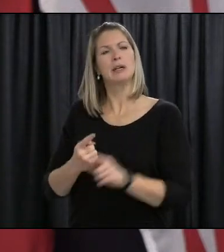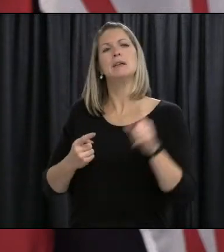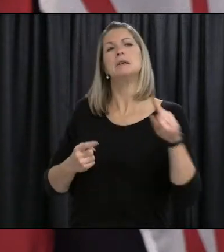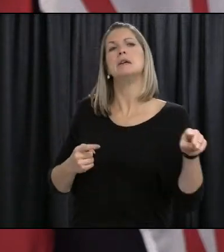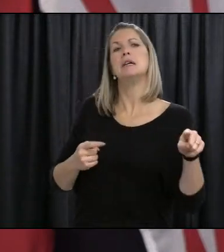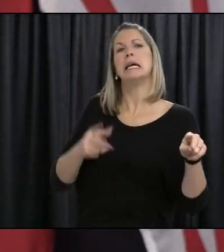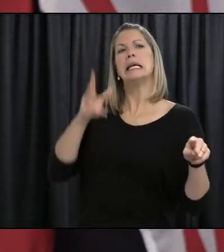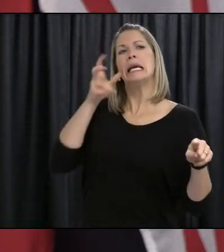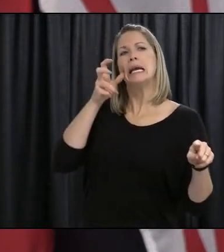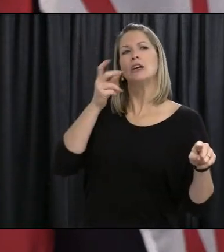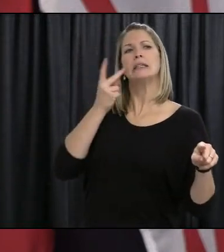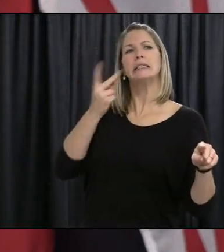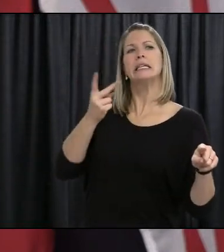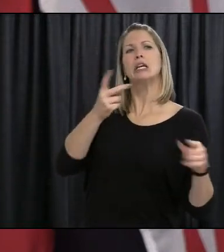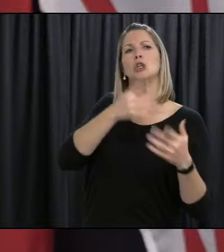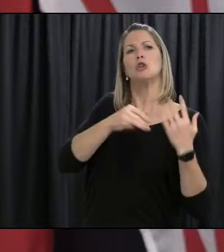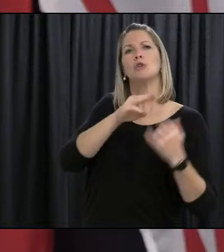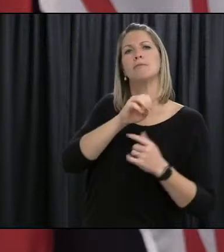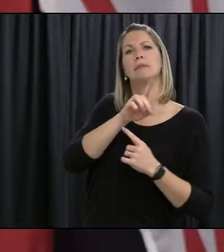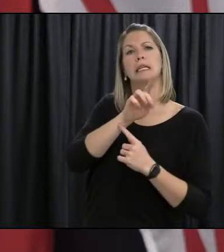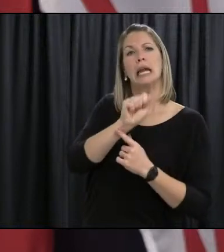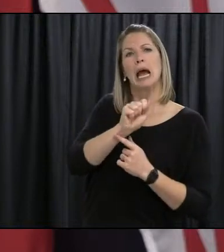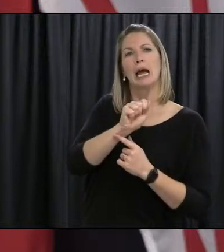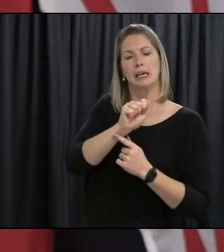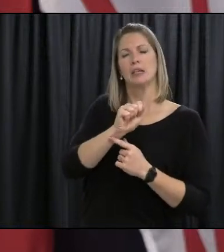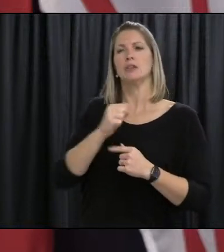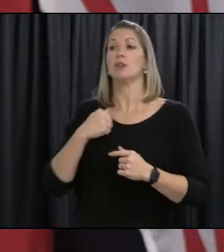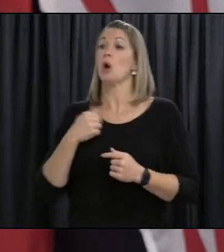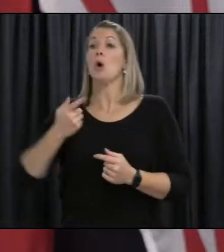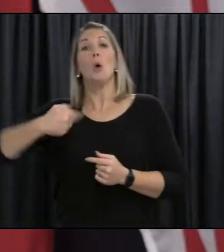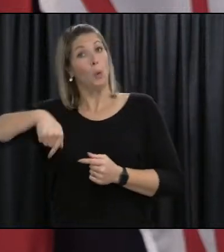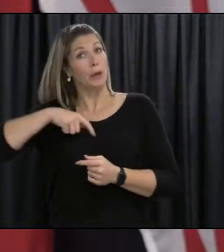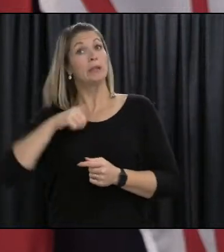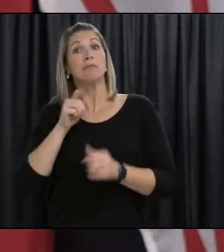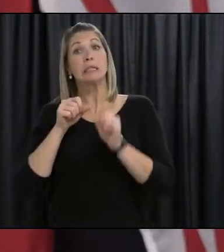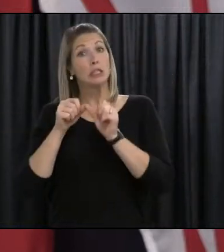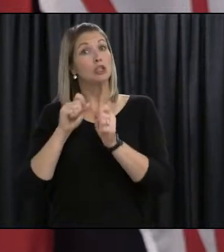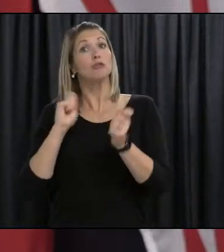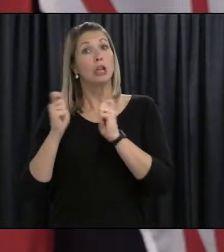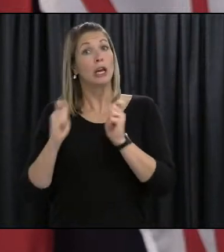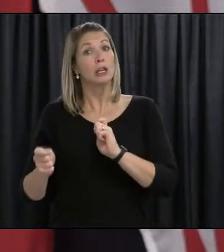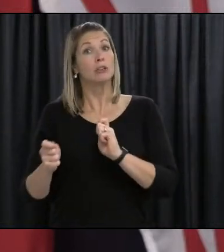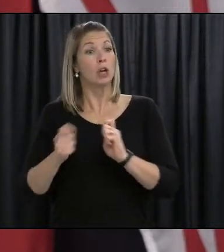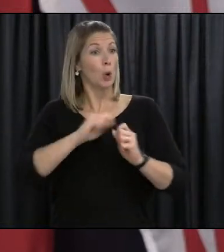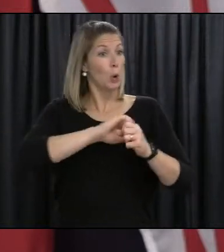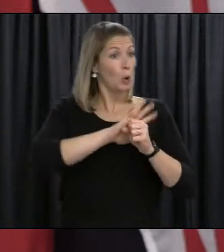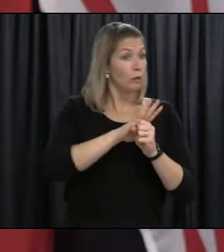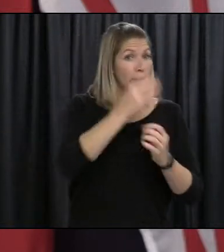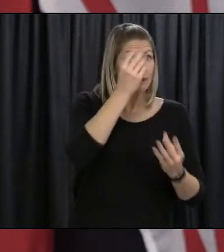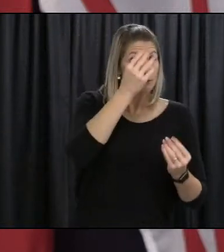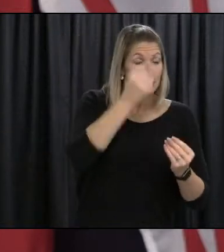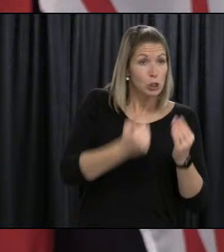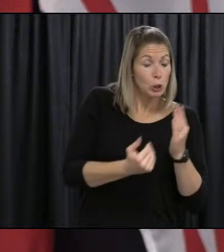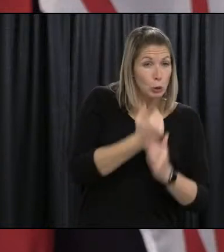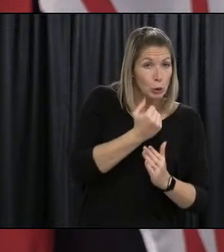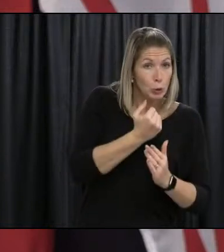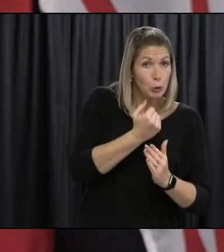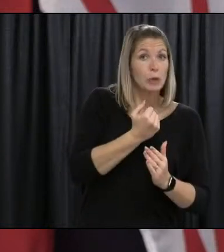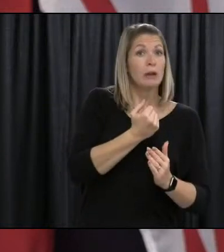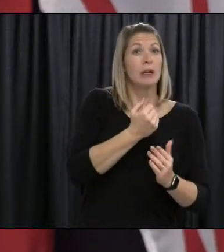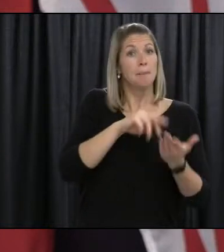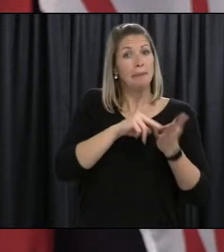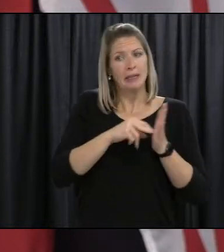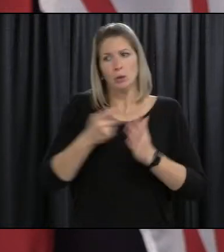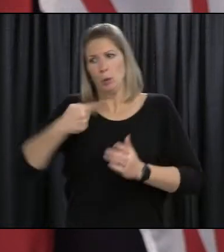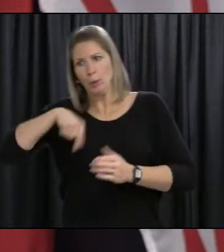COVID on this day rather than 3 days ago. And quite frankly, I wouldn't be at all surprised if in another few weeks